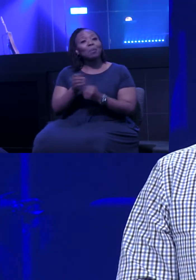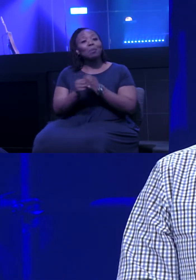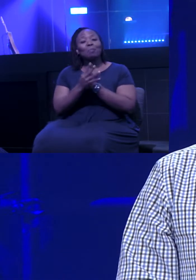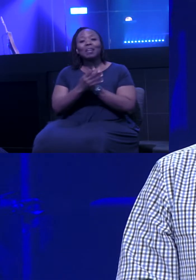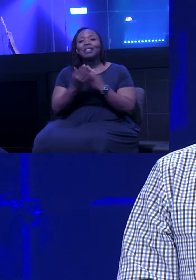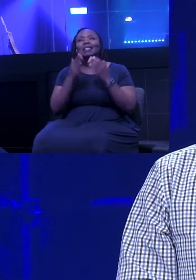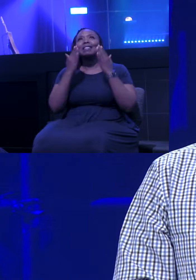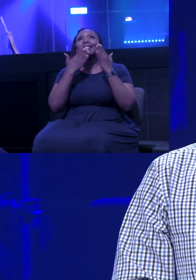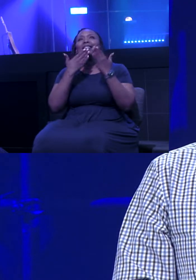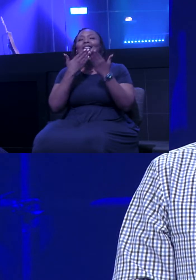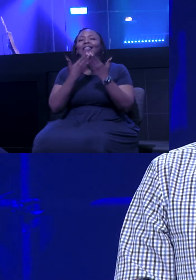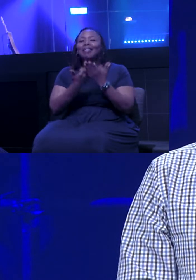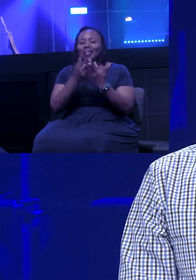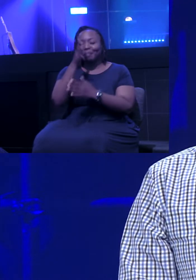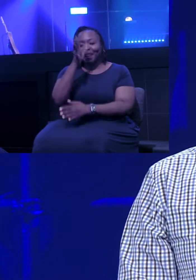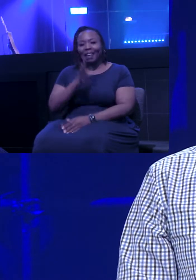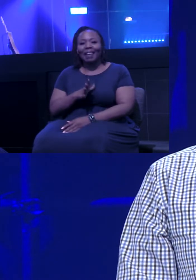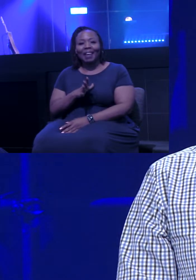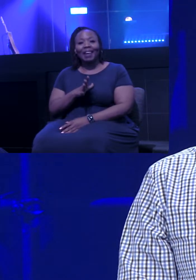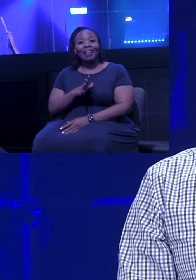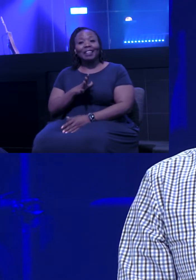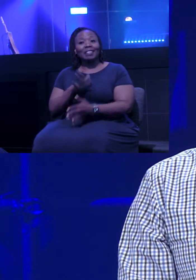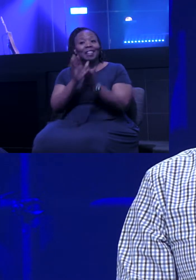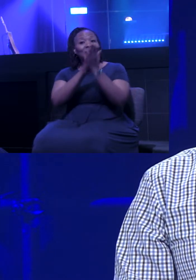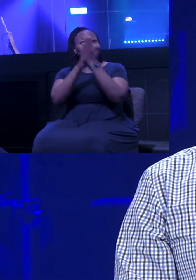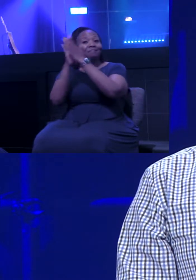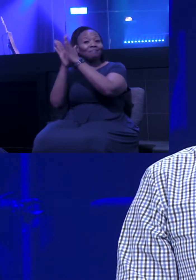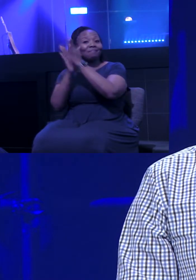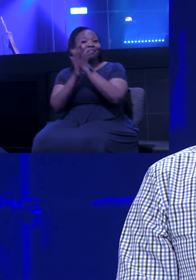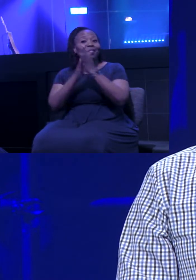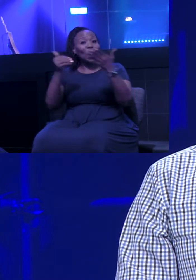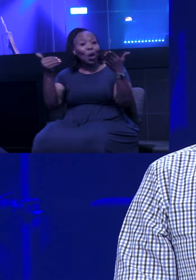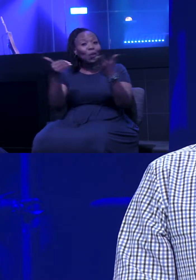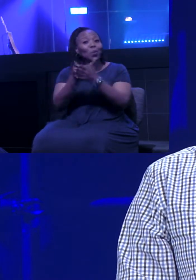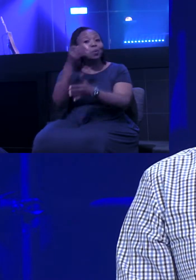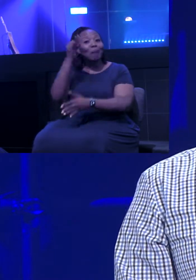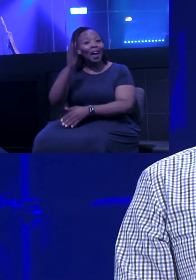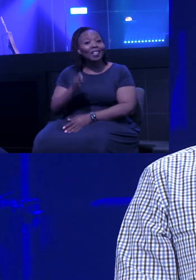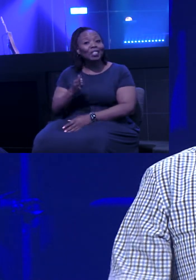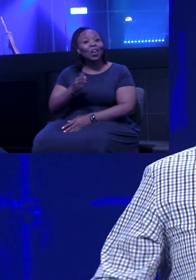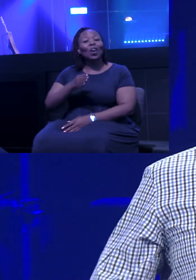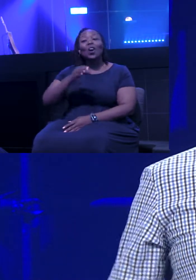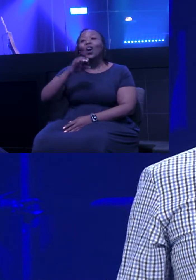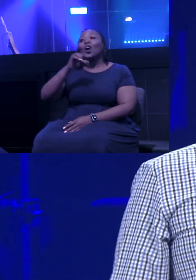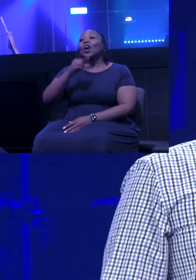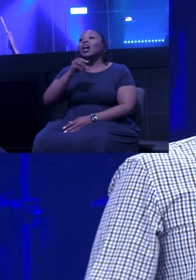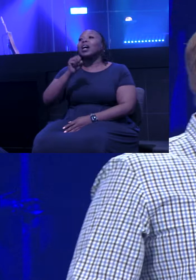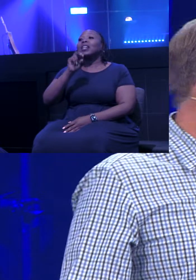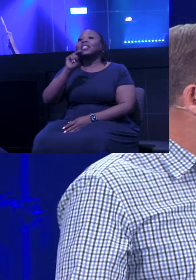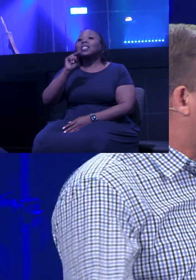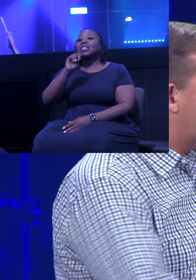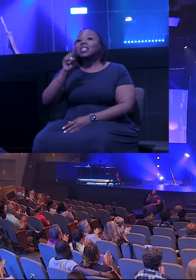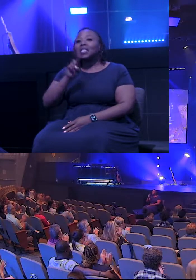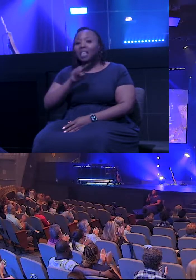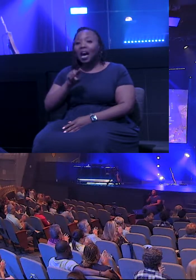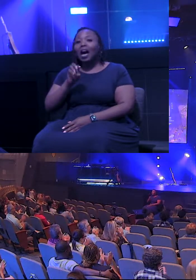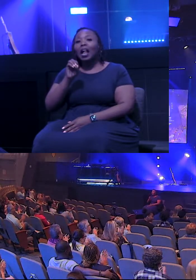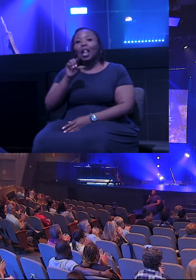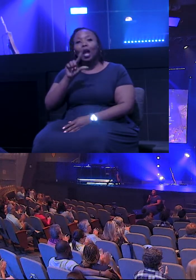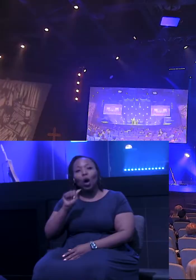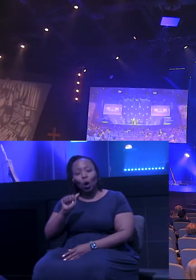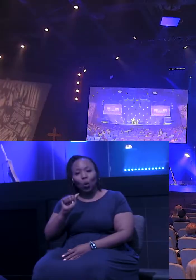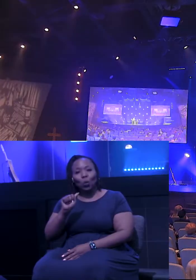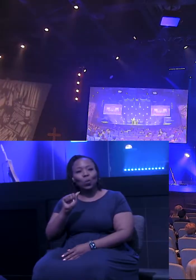guy. You'll love his family. So community, let's give it up for our new Pompano Beach campus pastor, Gonzalo Venegas. Gonzalo, come on out